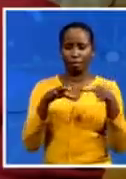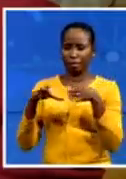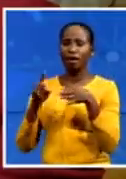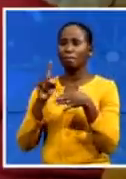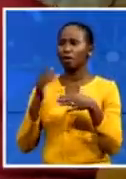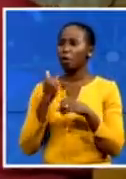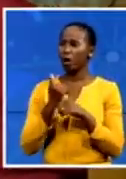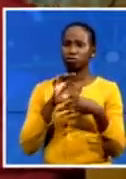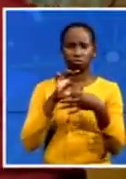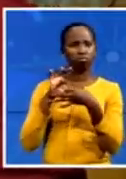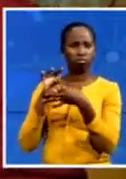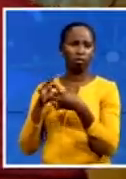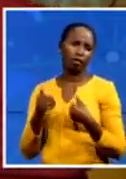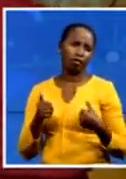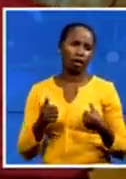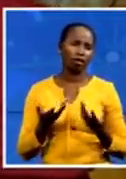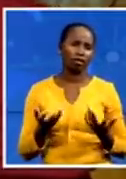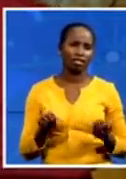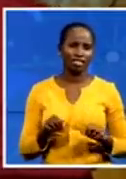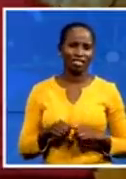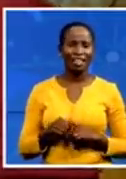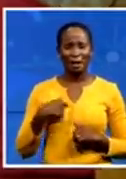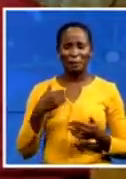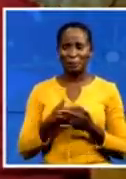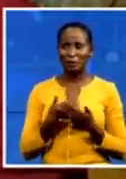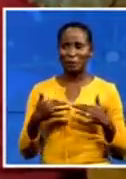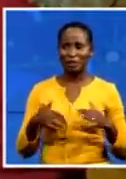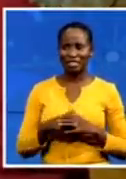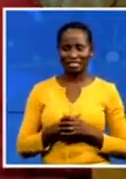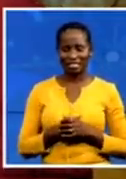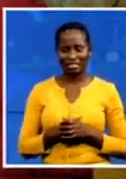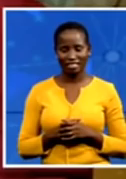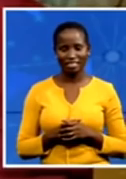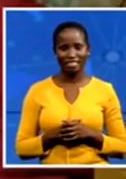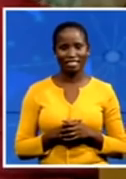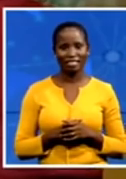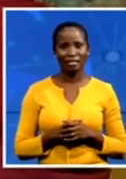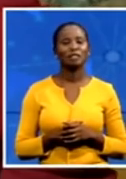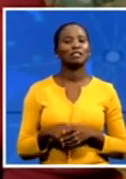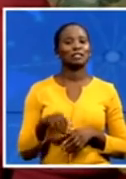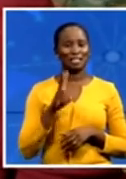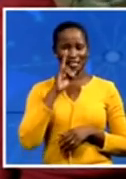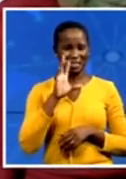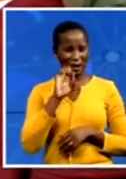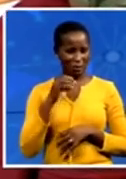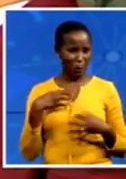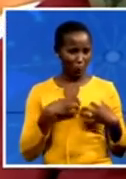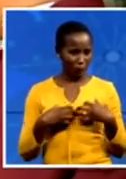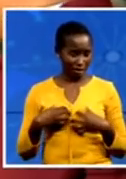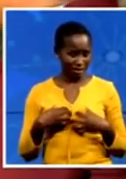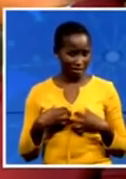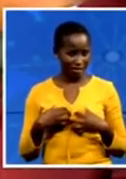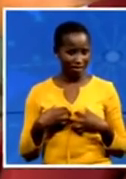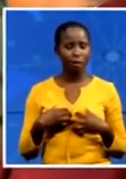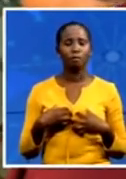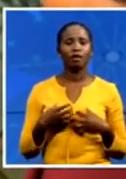Oh my God. Cassie, you're getting a bit emotional there. And, just going back to what you said, that you'll be